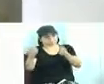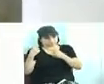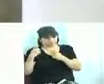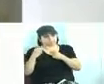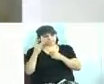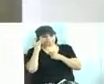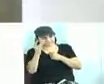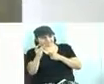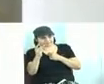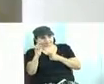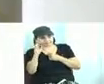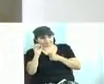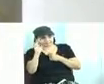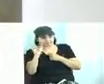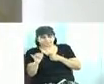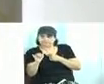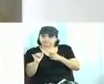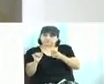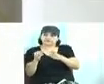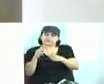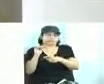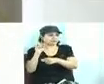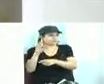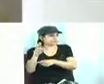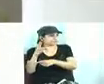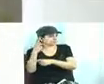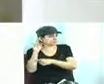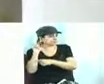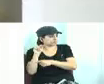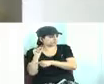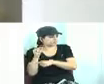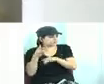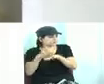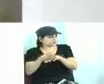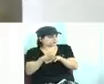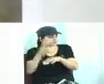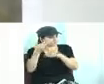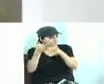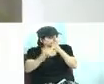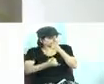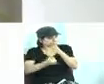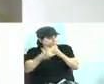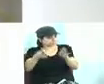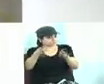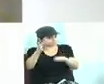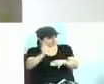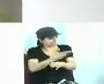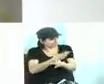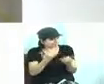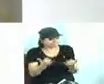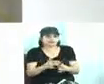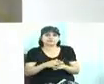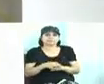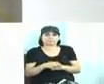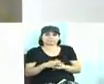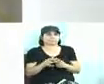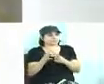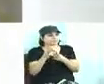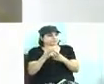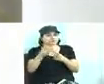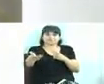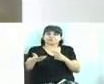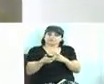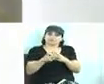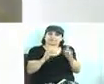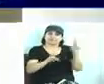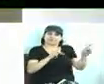and see Mr. Hunt following our closing song today. A very special welcome to everybody who's